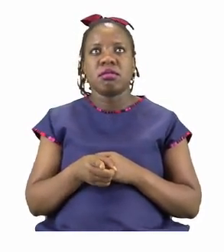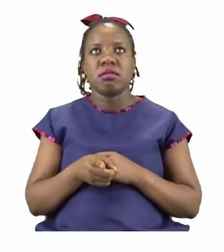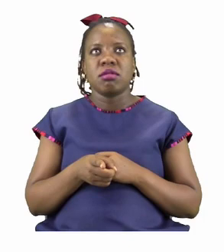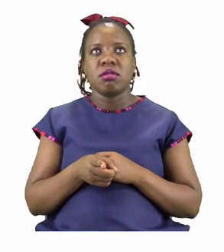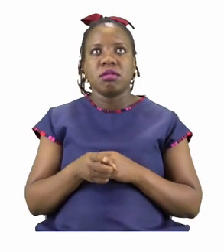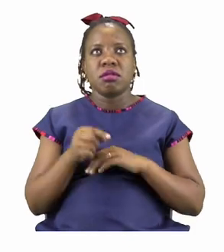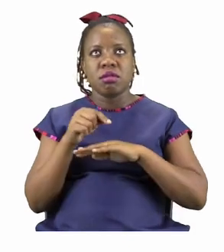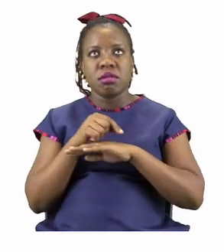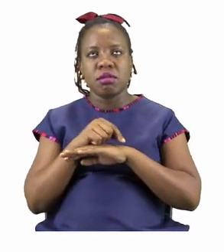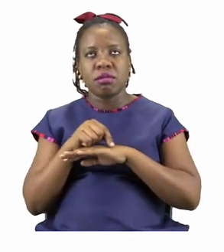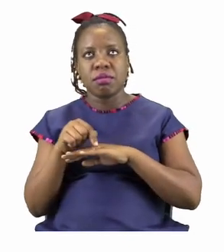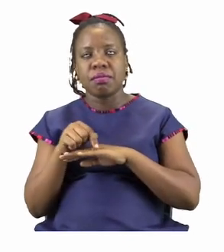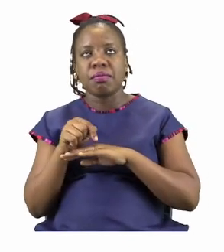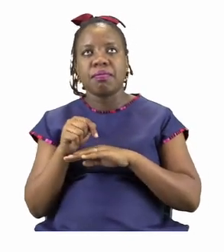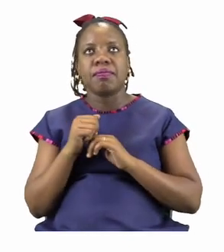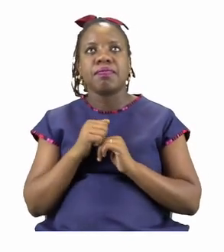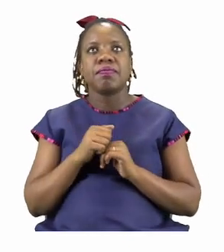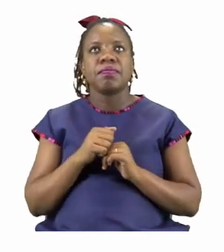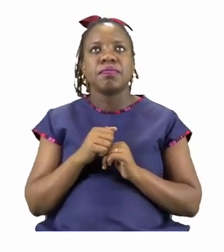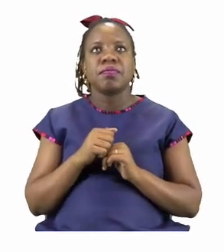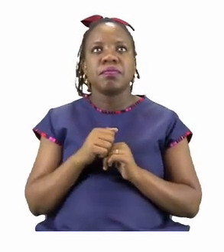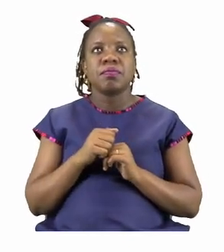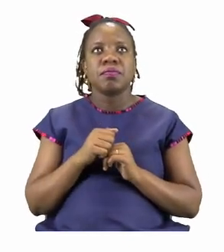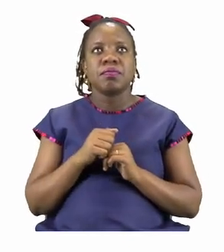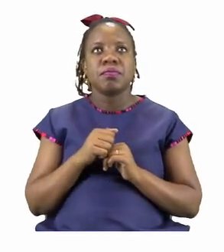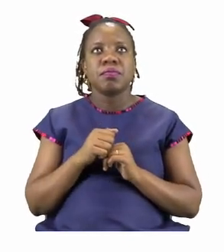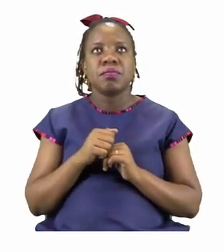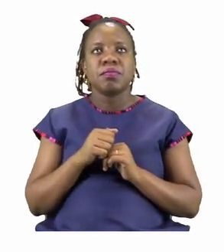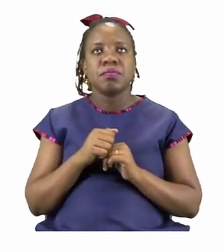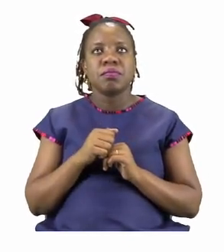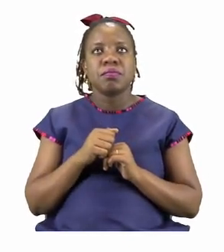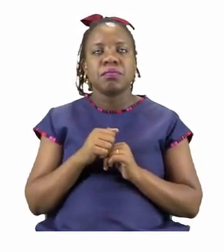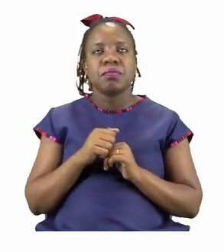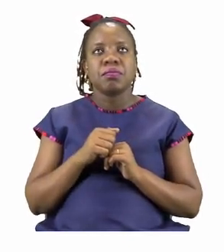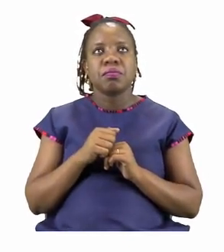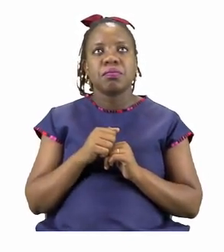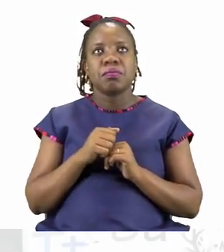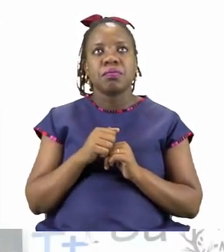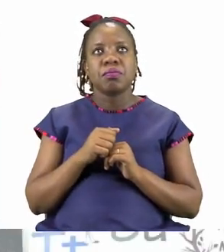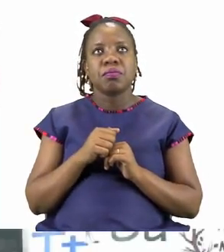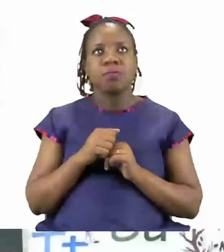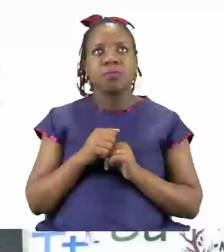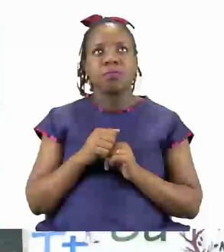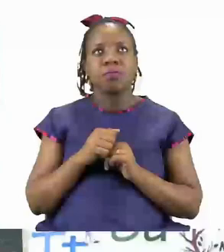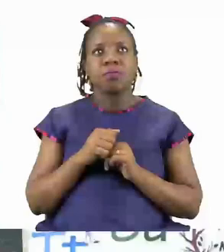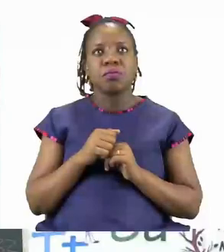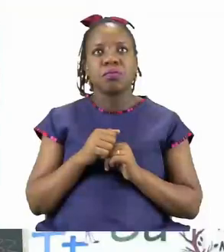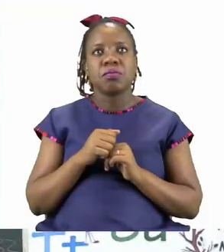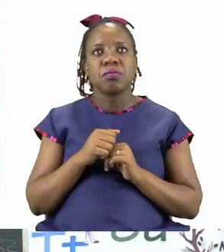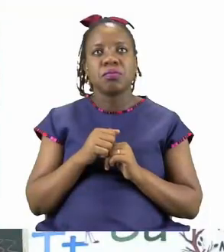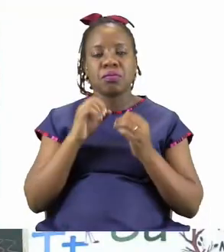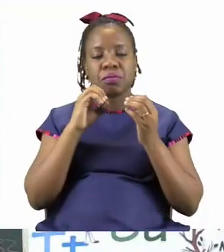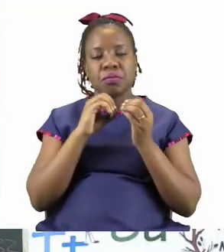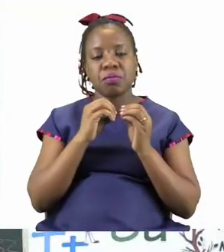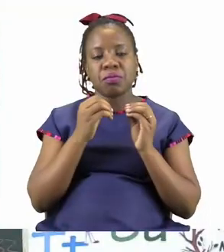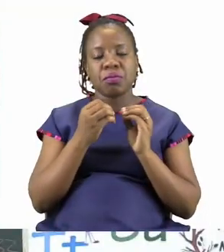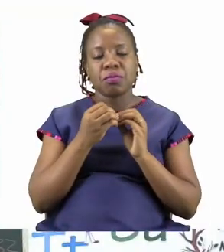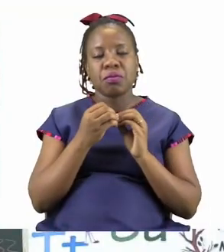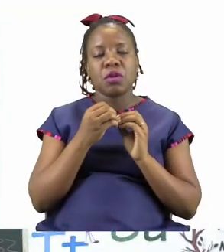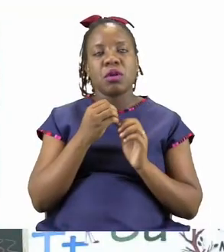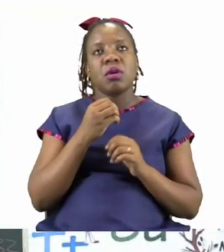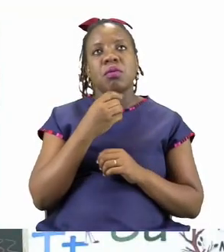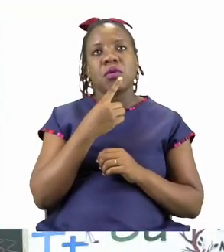Let's quickly turn our attention and then we see. Number 1,